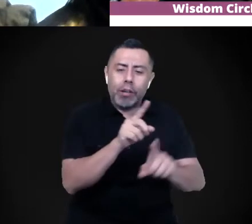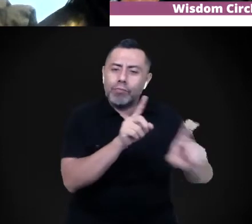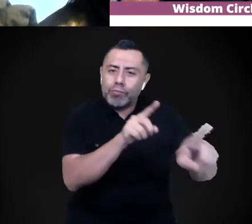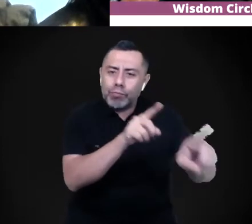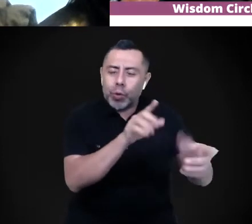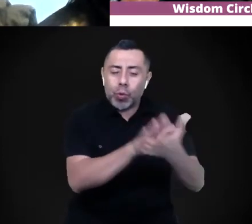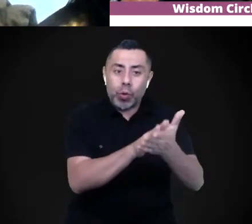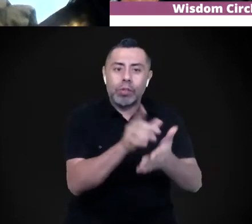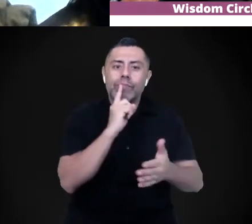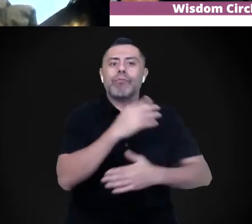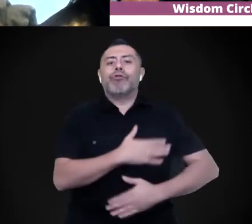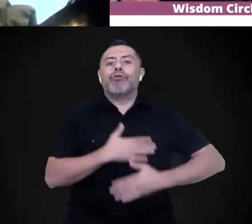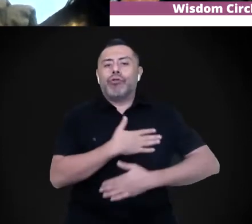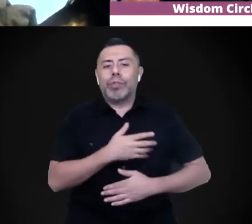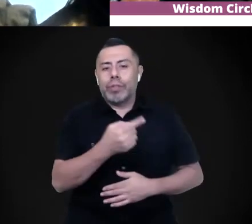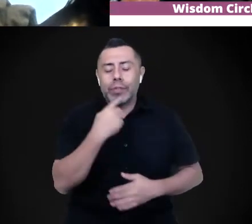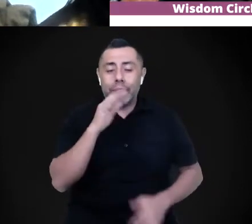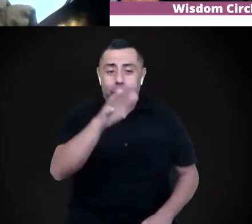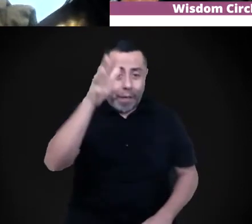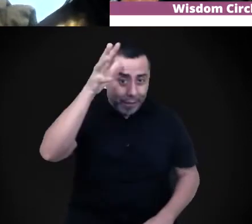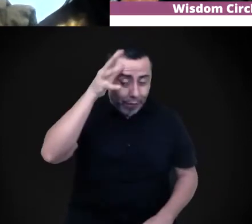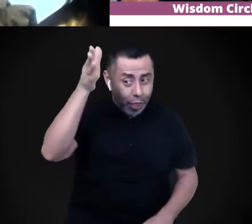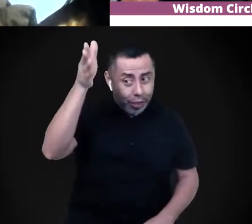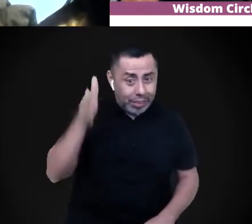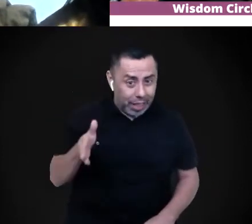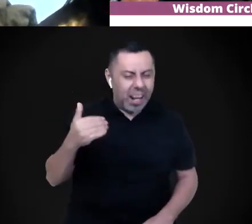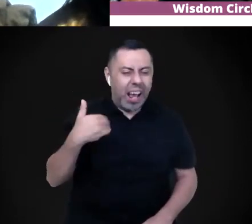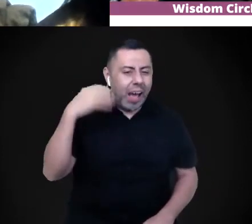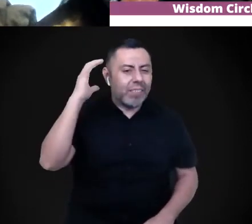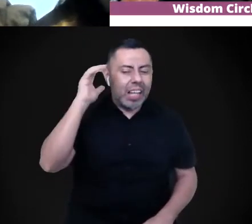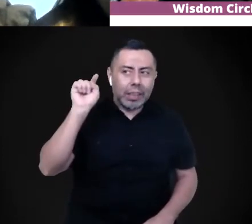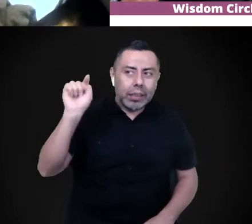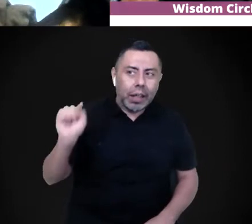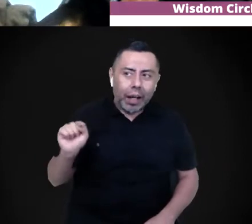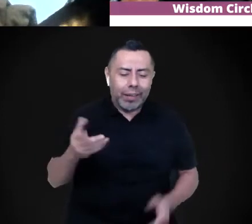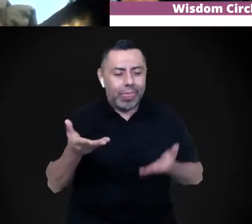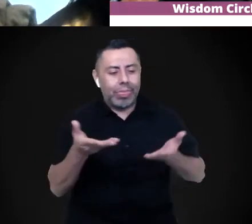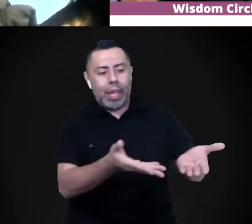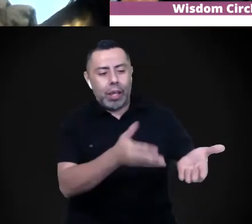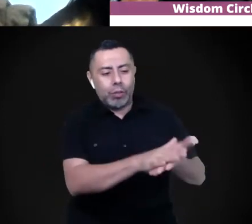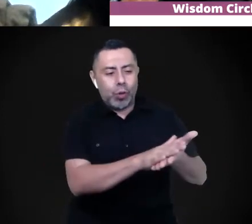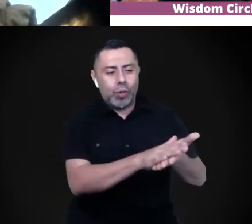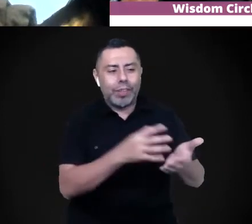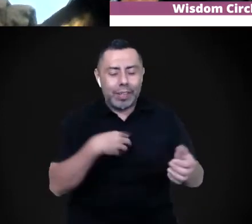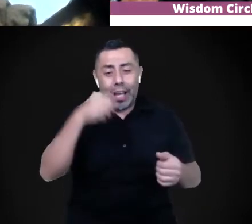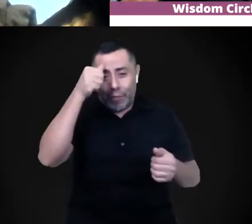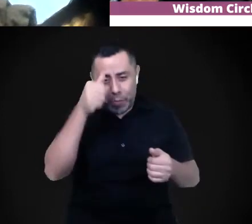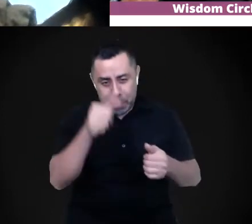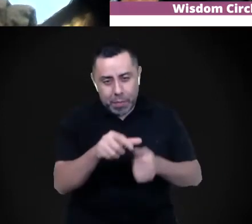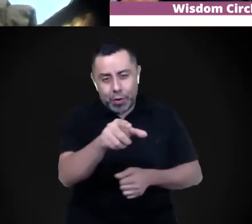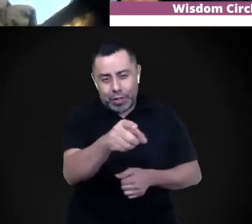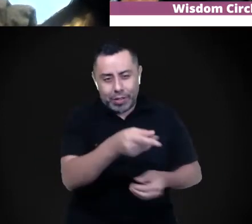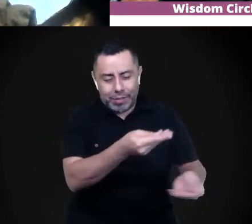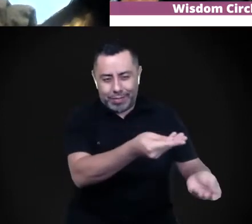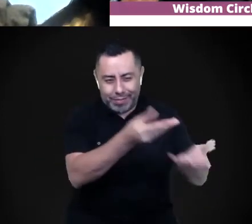cousins on her father's side that were there. So I remember her talking about that. And one particular cousin that she